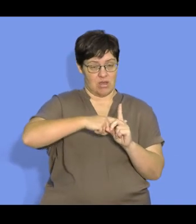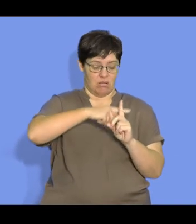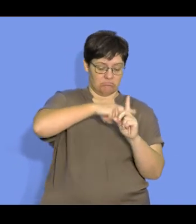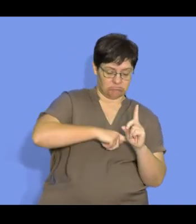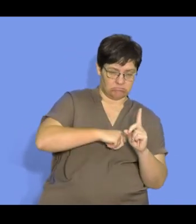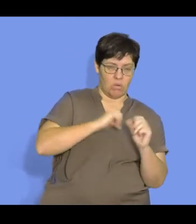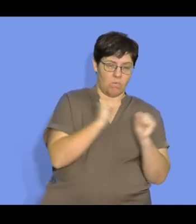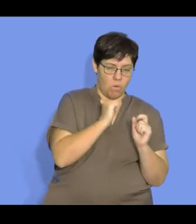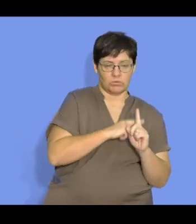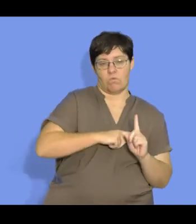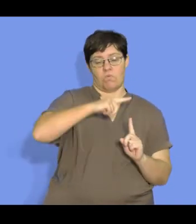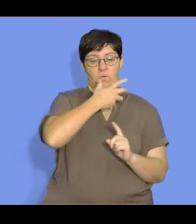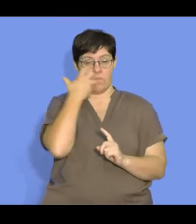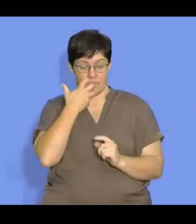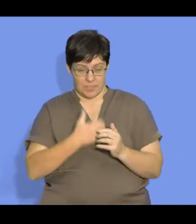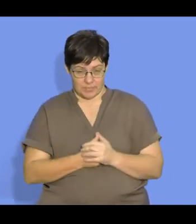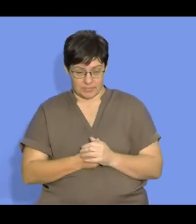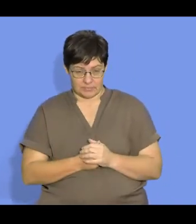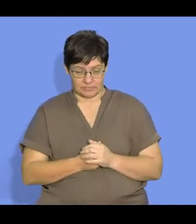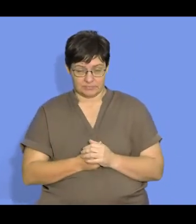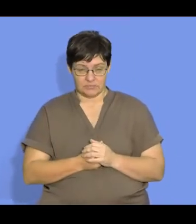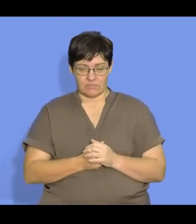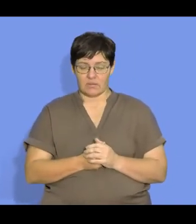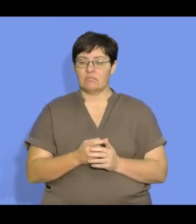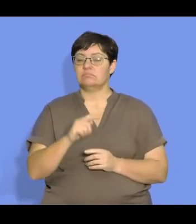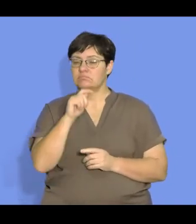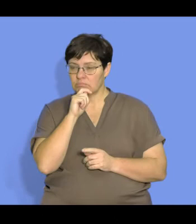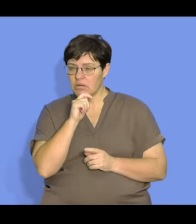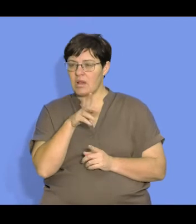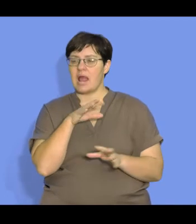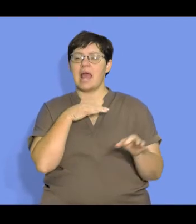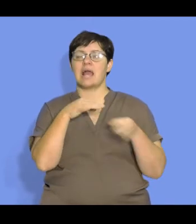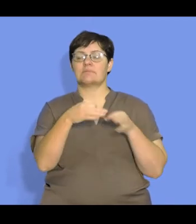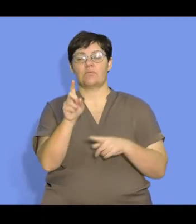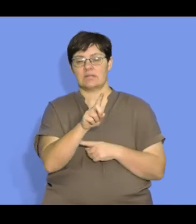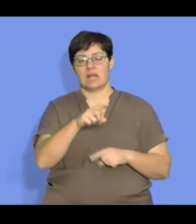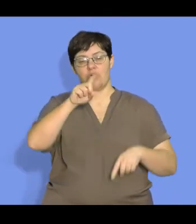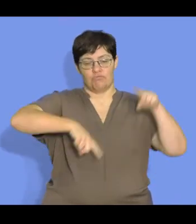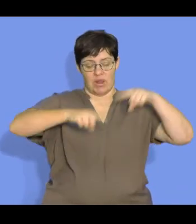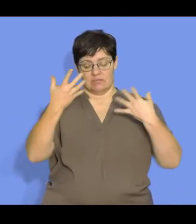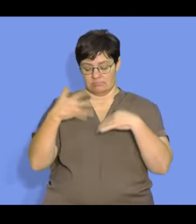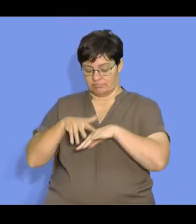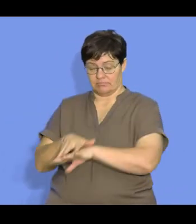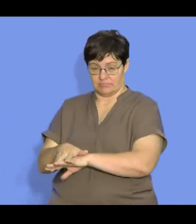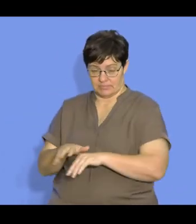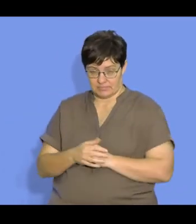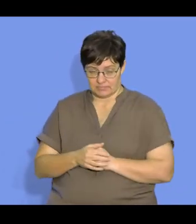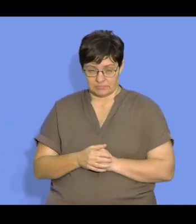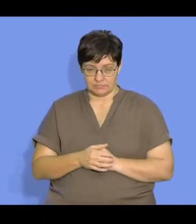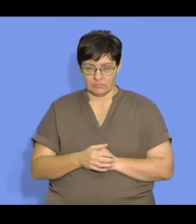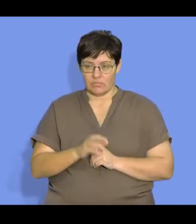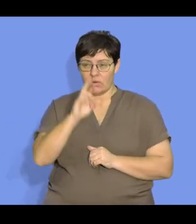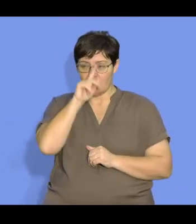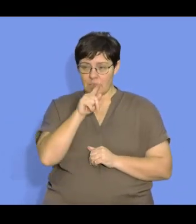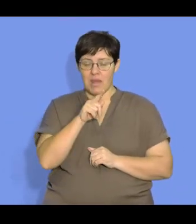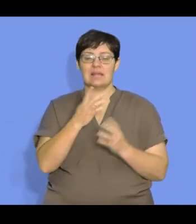while this reaction is happening. It is used to explain the rate of a reaction. Just remember,